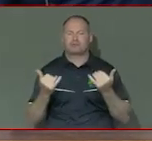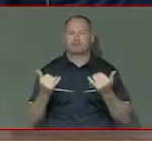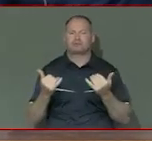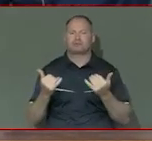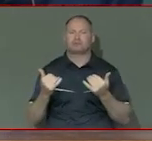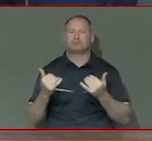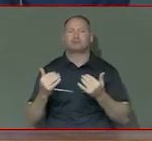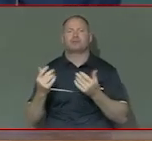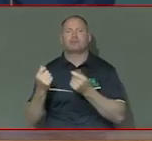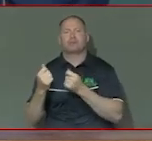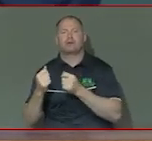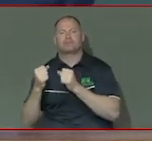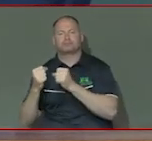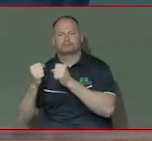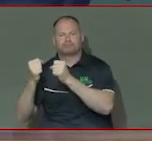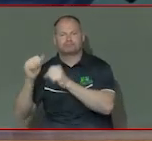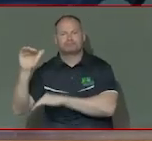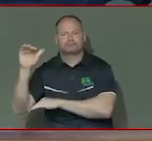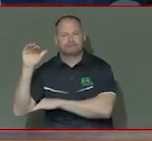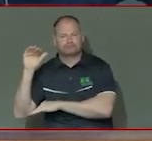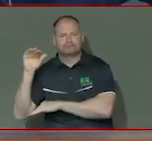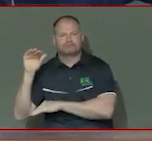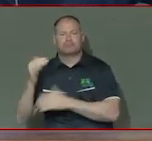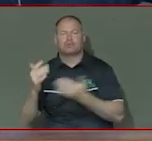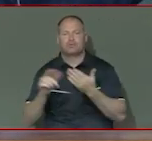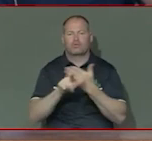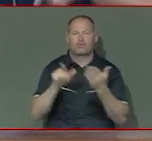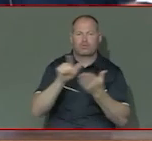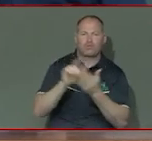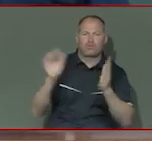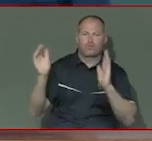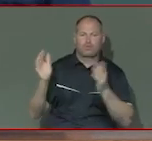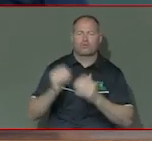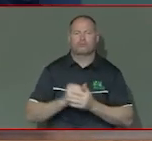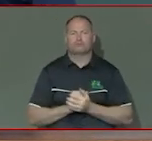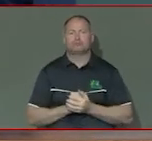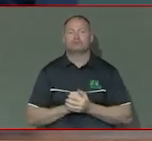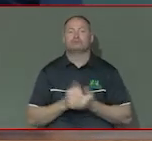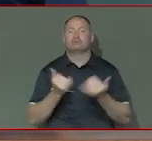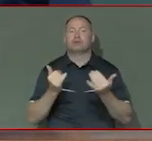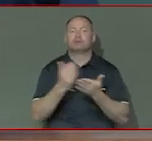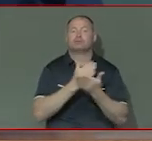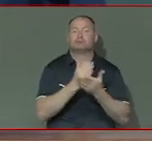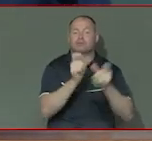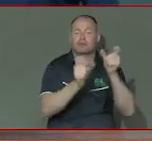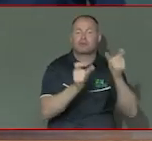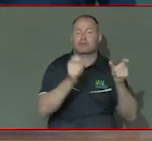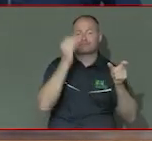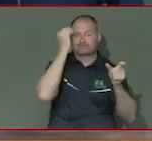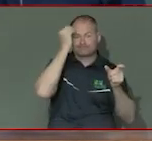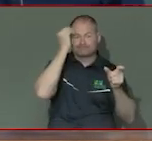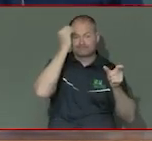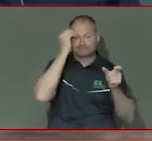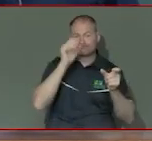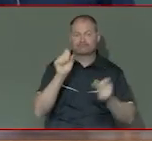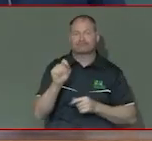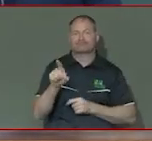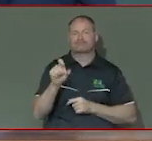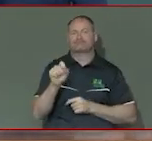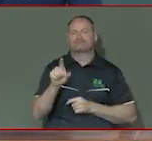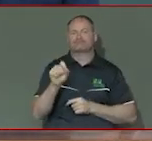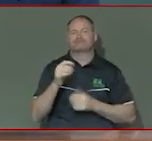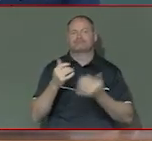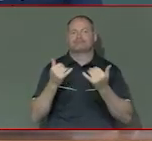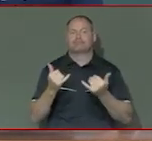capital employed we compare to the loan. So the shareholders are interested in this one. So who's interested in the